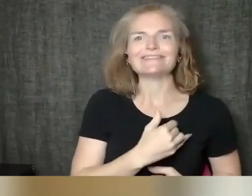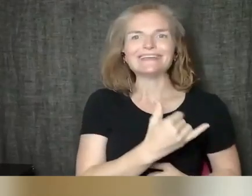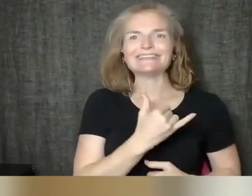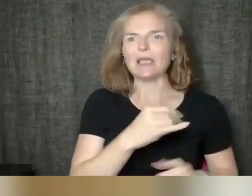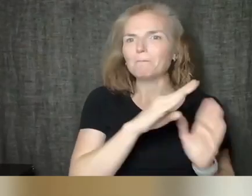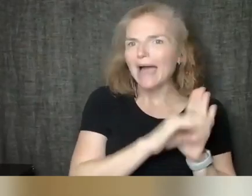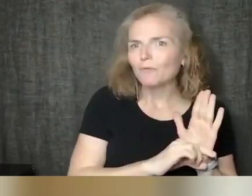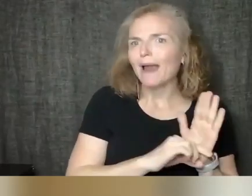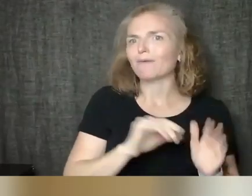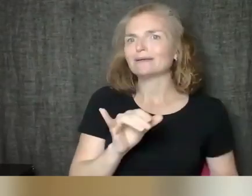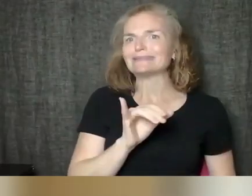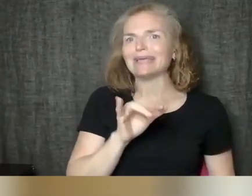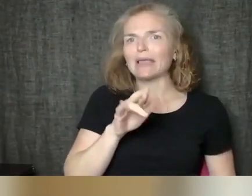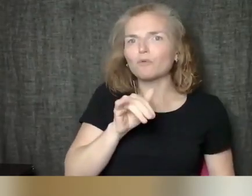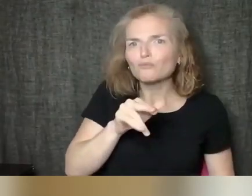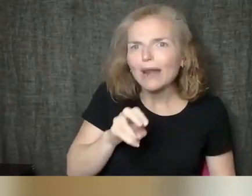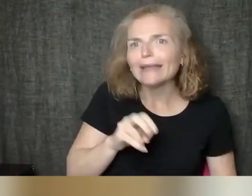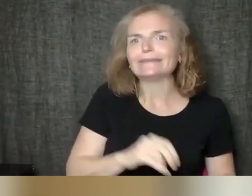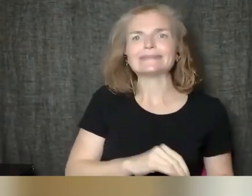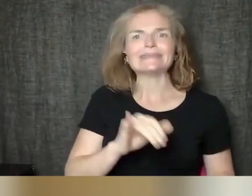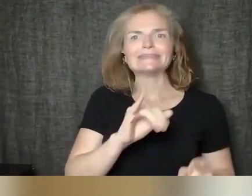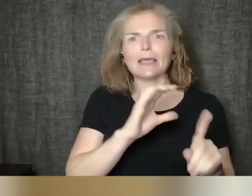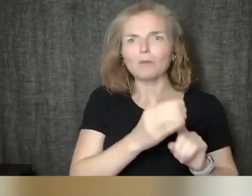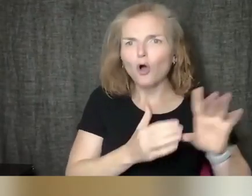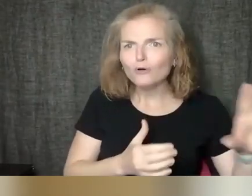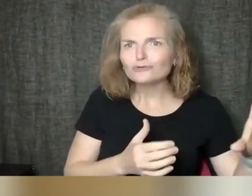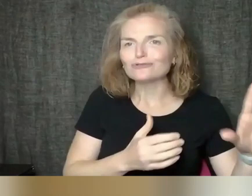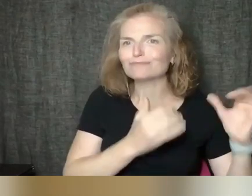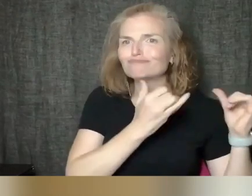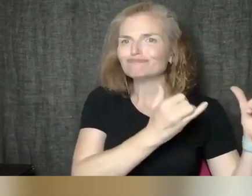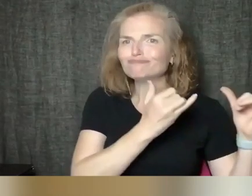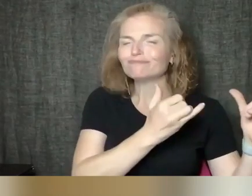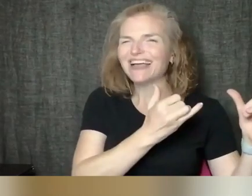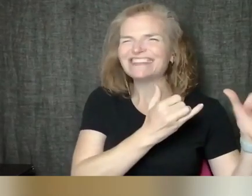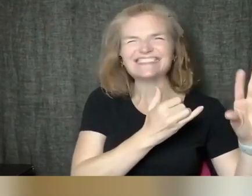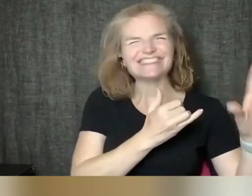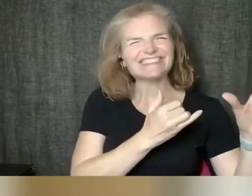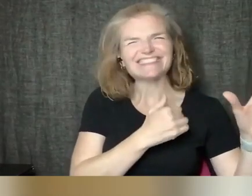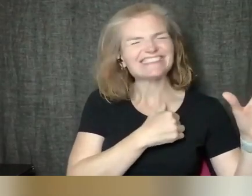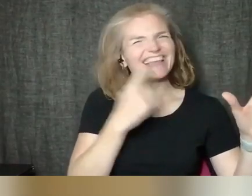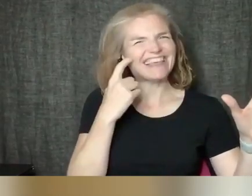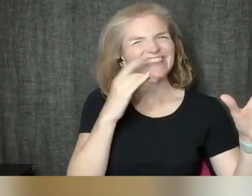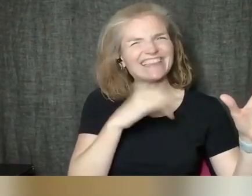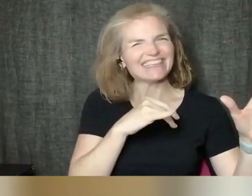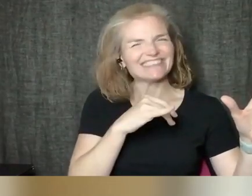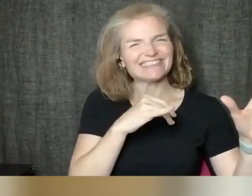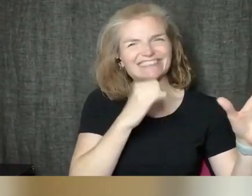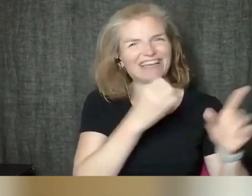the same race, who share the same culture. I think that's way too close-minded,